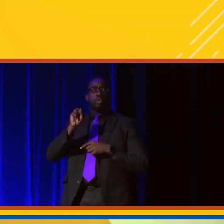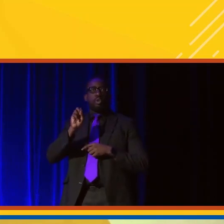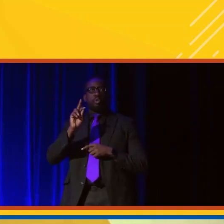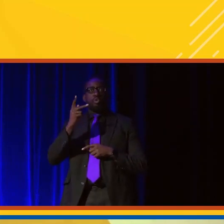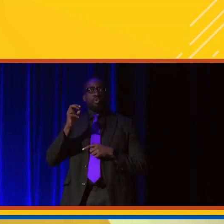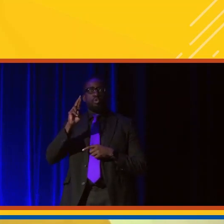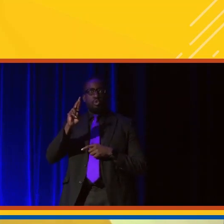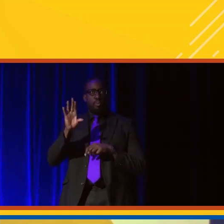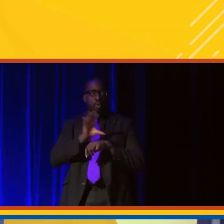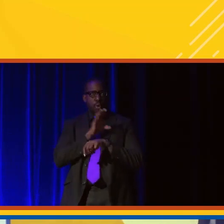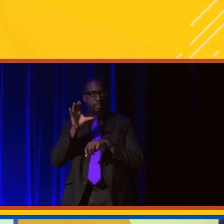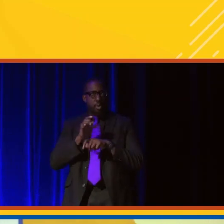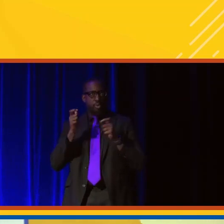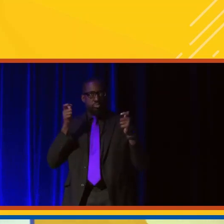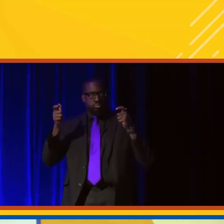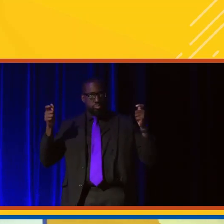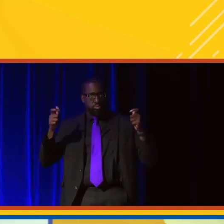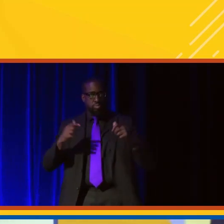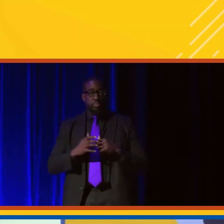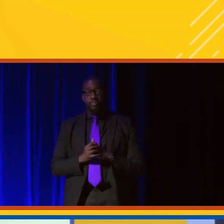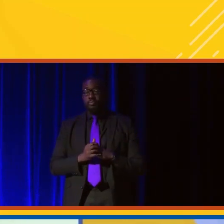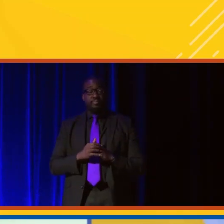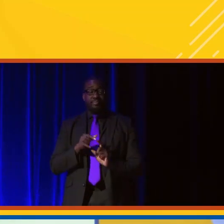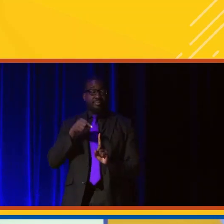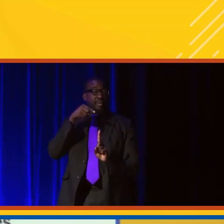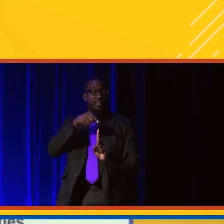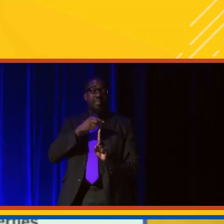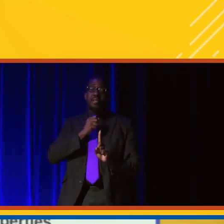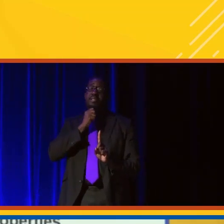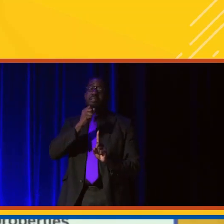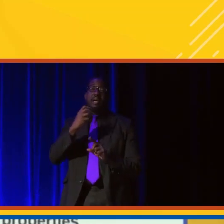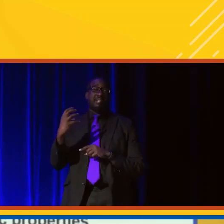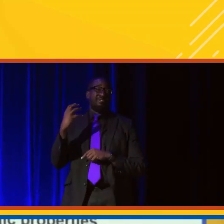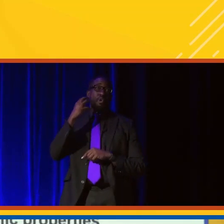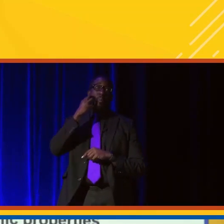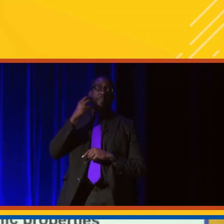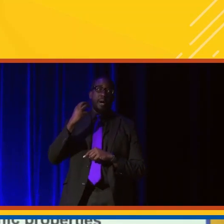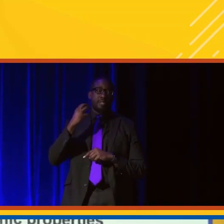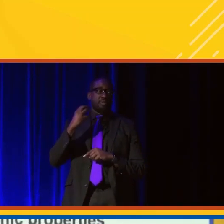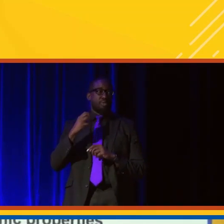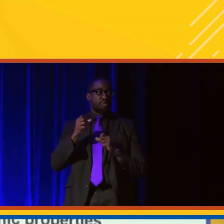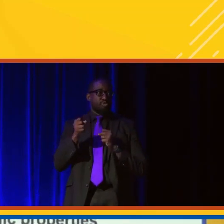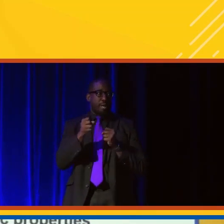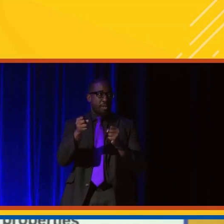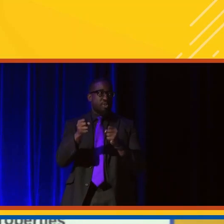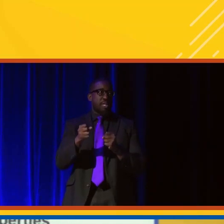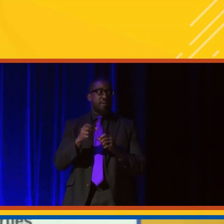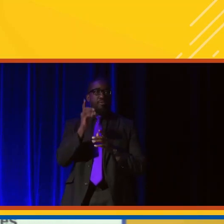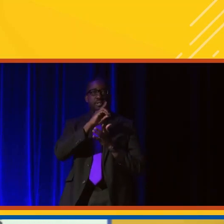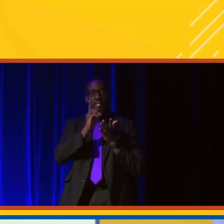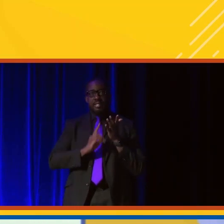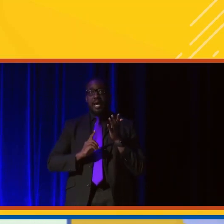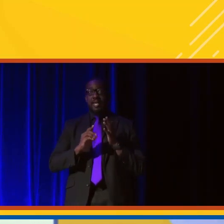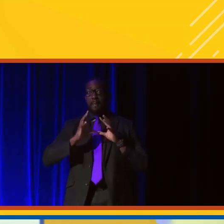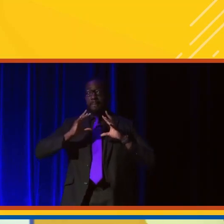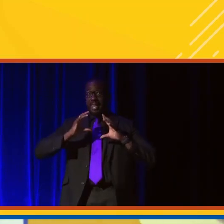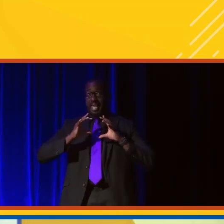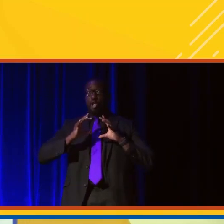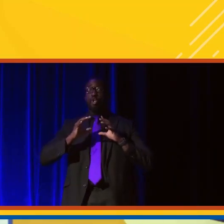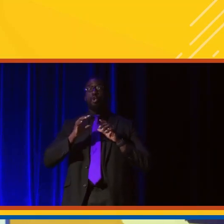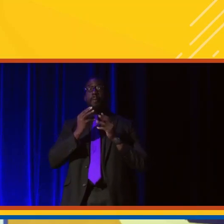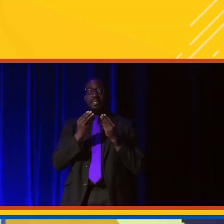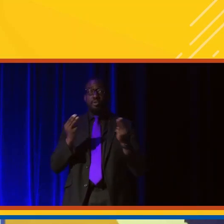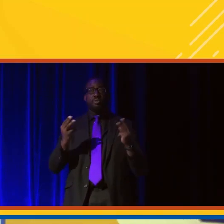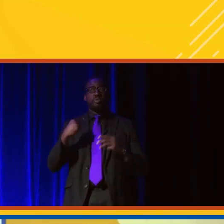Obviously, this is not a robust strategy for understanding and designing molecular materials. So this is why we have such a